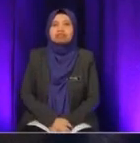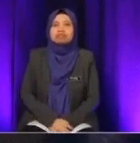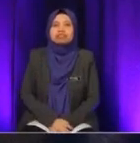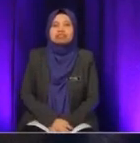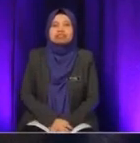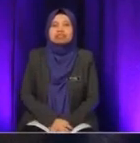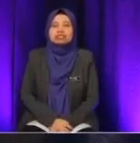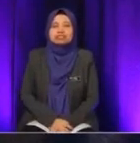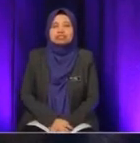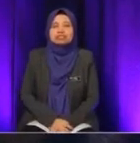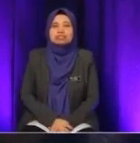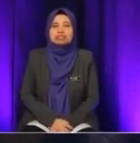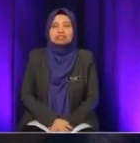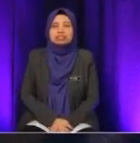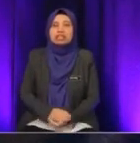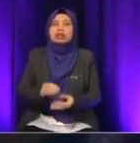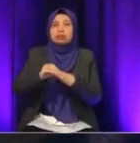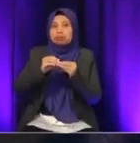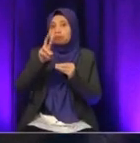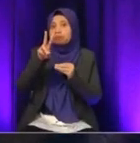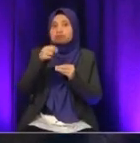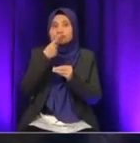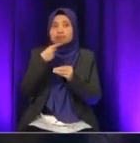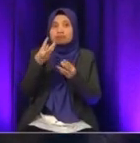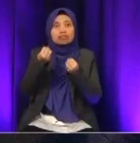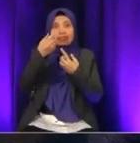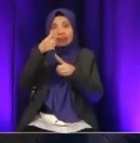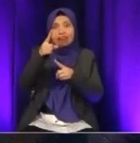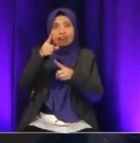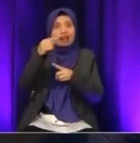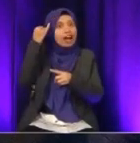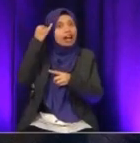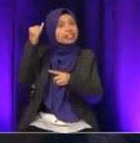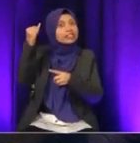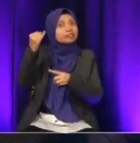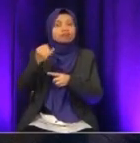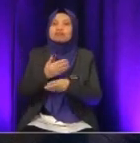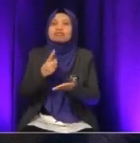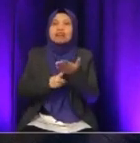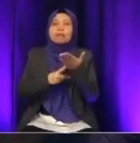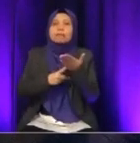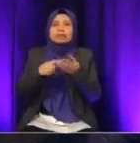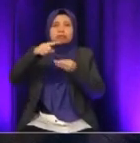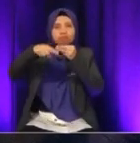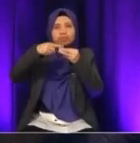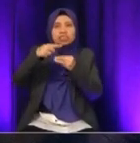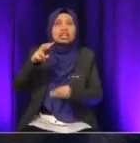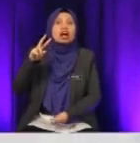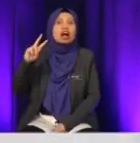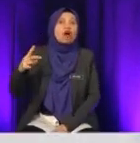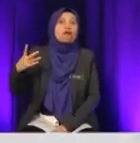next students? Okay, for the next volunteer, can I have someone to talk about your idea on volunteering? Who's ready? Yes, it's Ma.